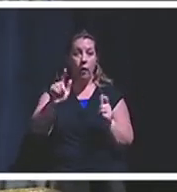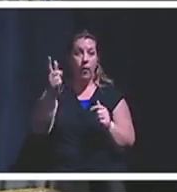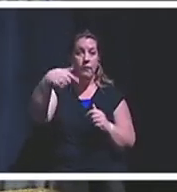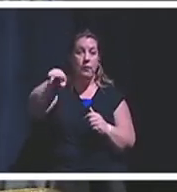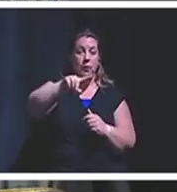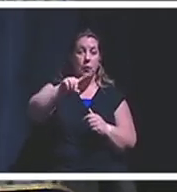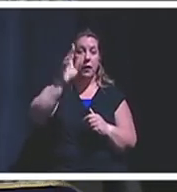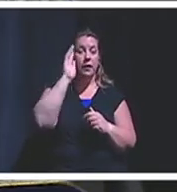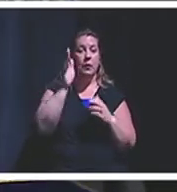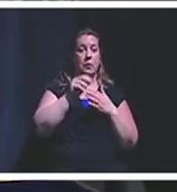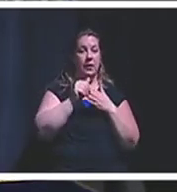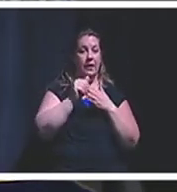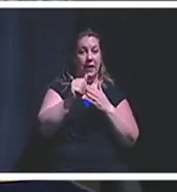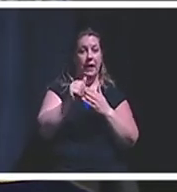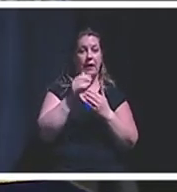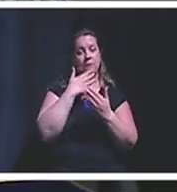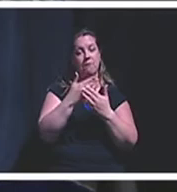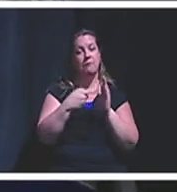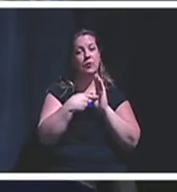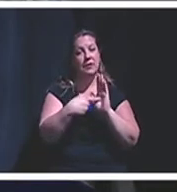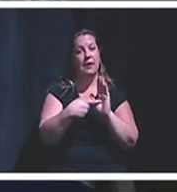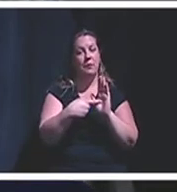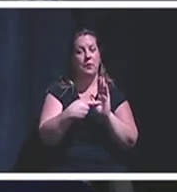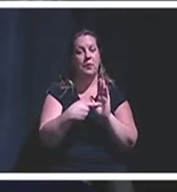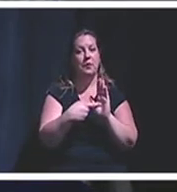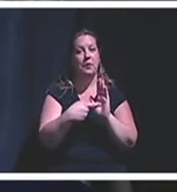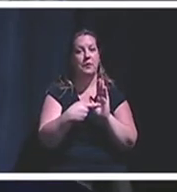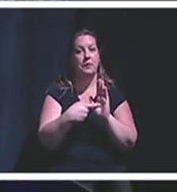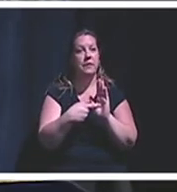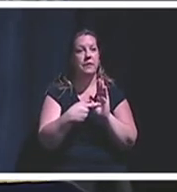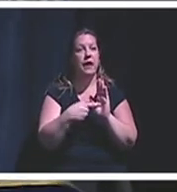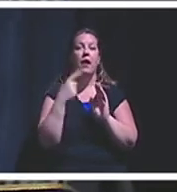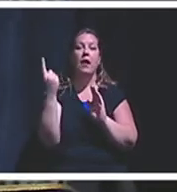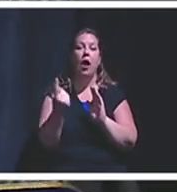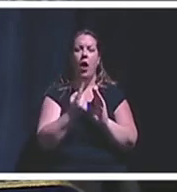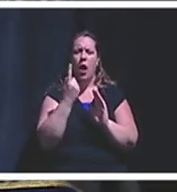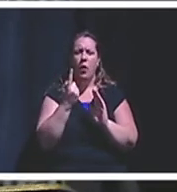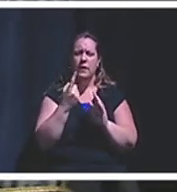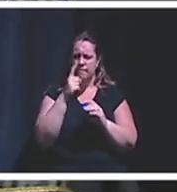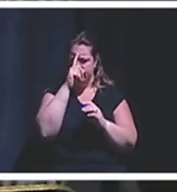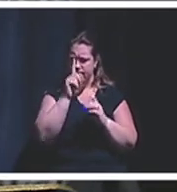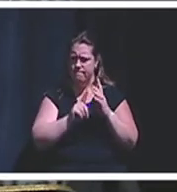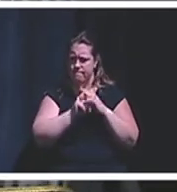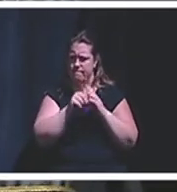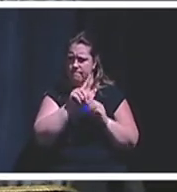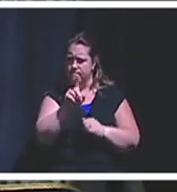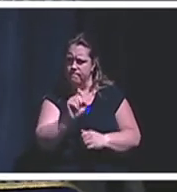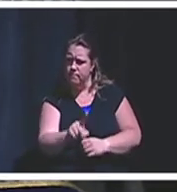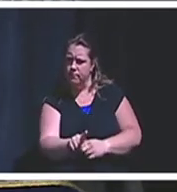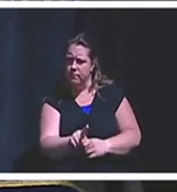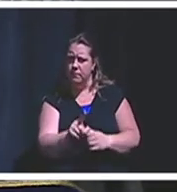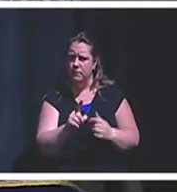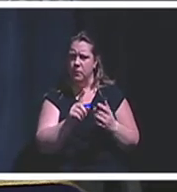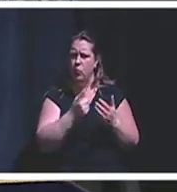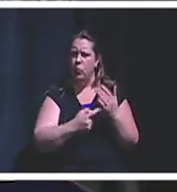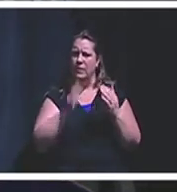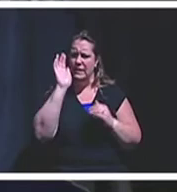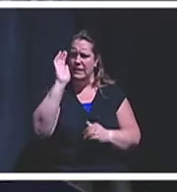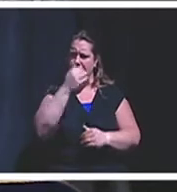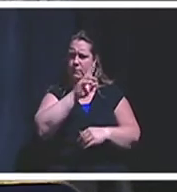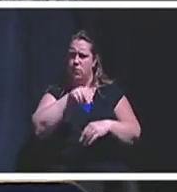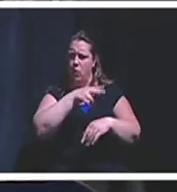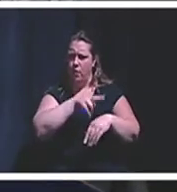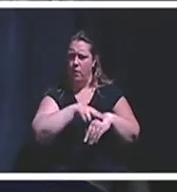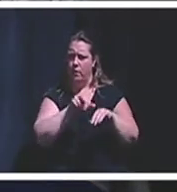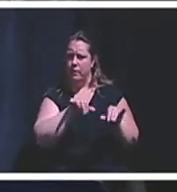will lead the example and always question the status quo. One